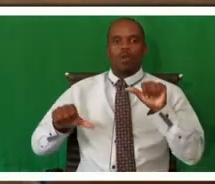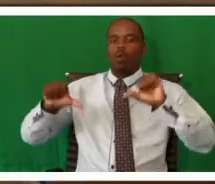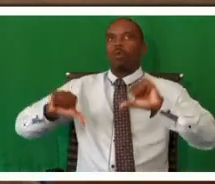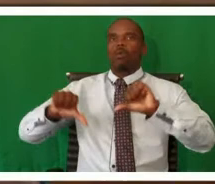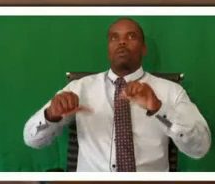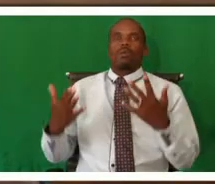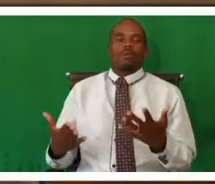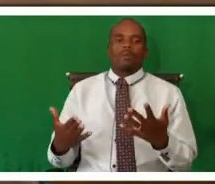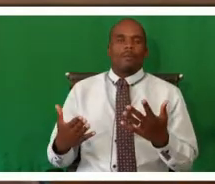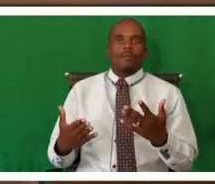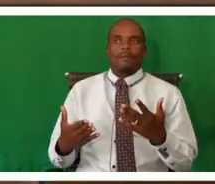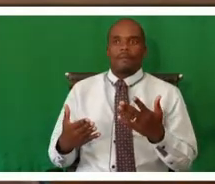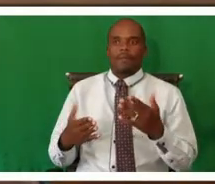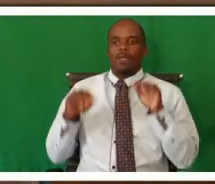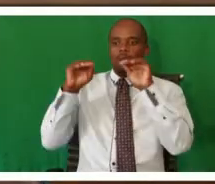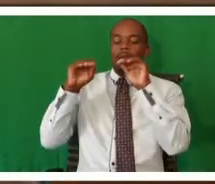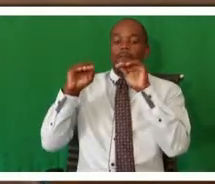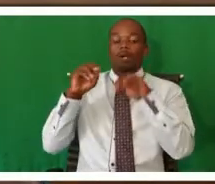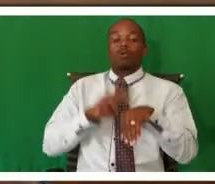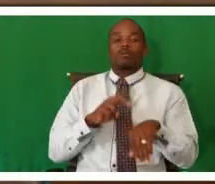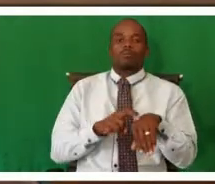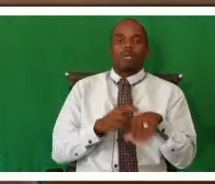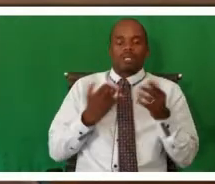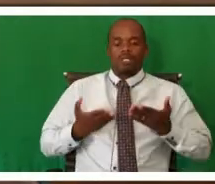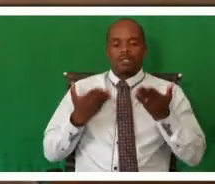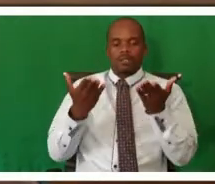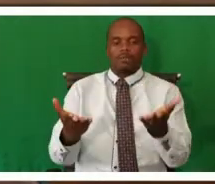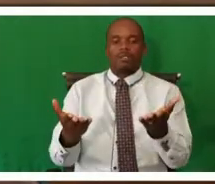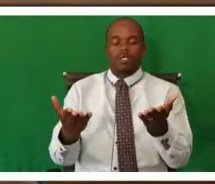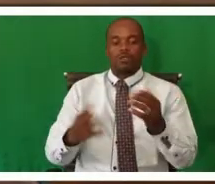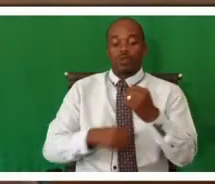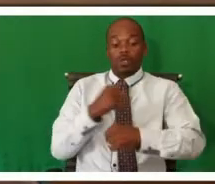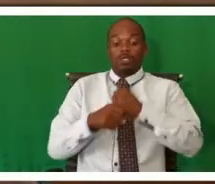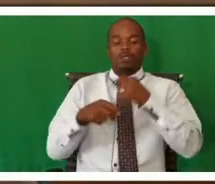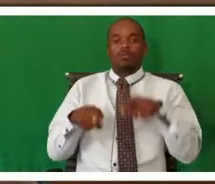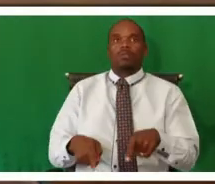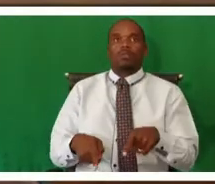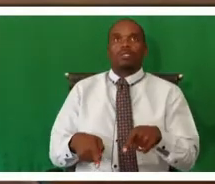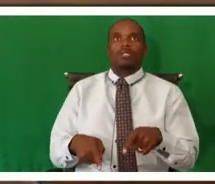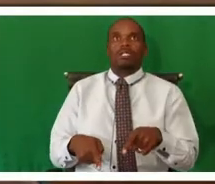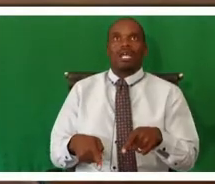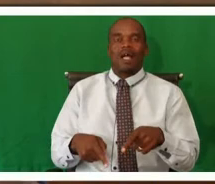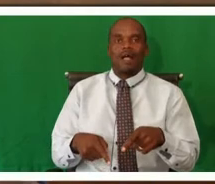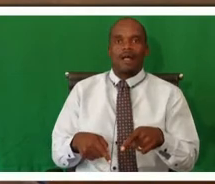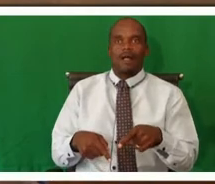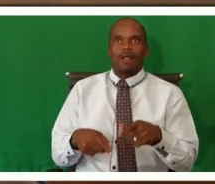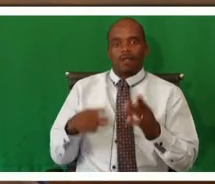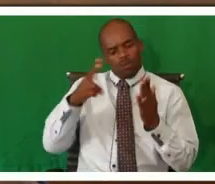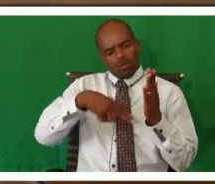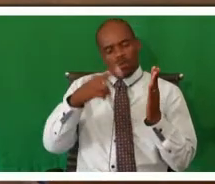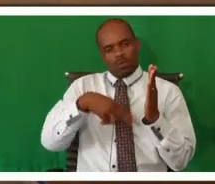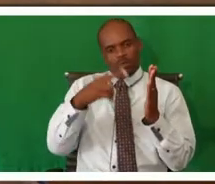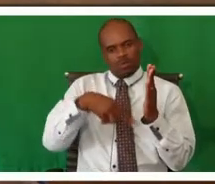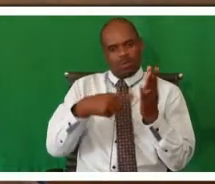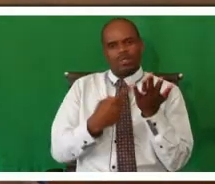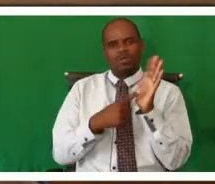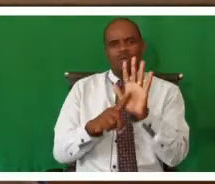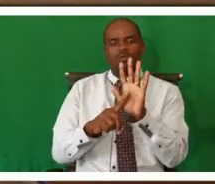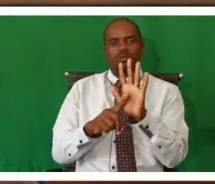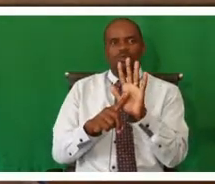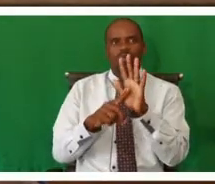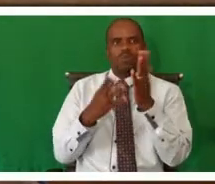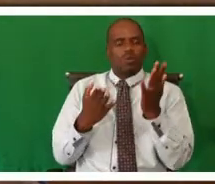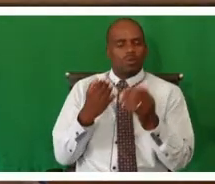batla ditshebeletso. This year, the audit outcome of departments show